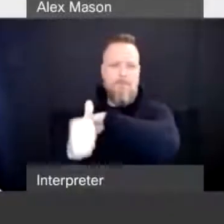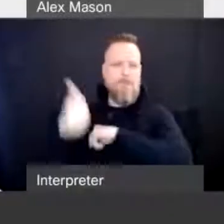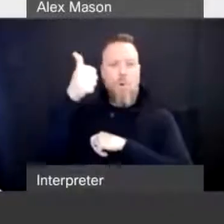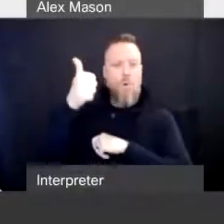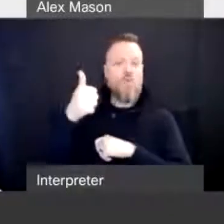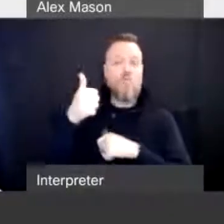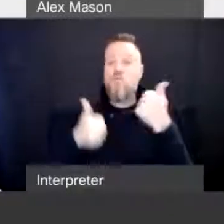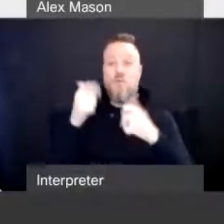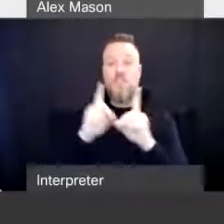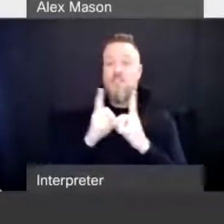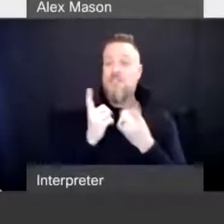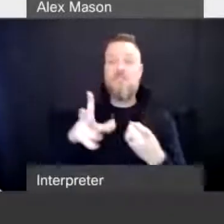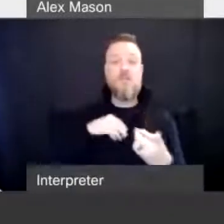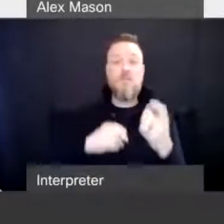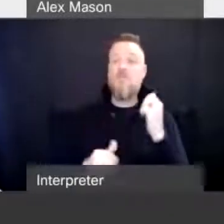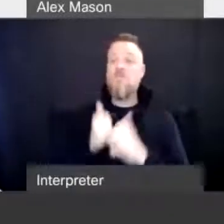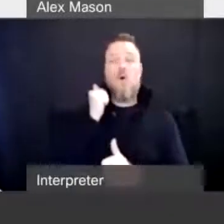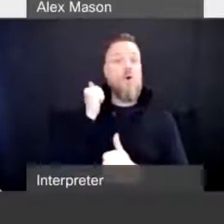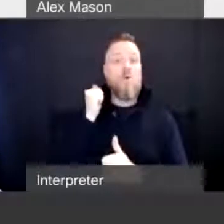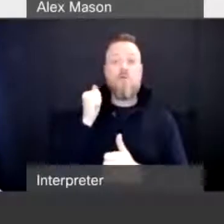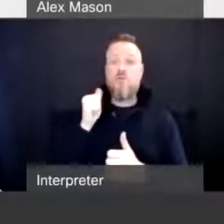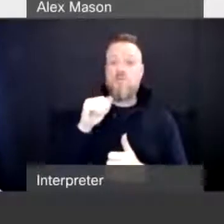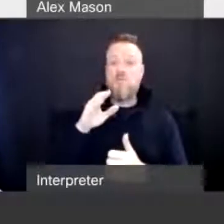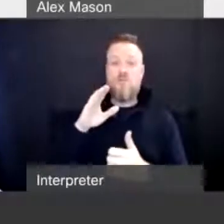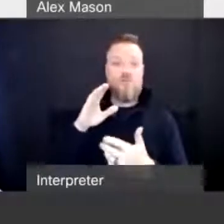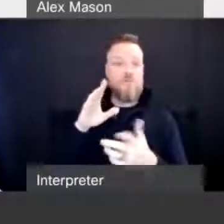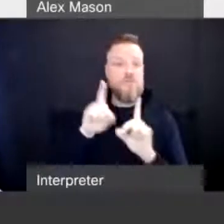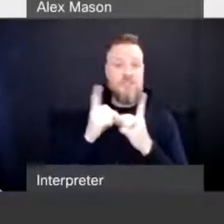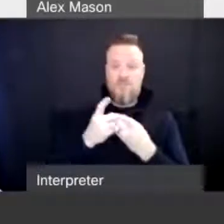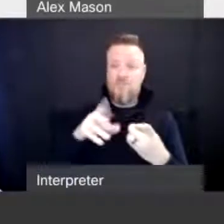aid, would be capped at 75%.